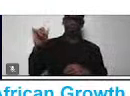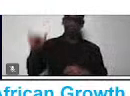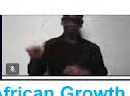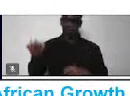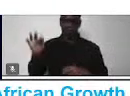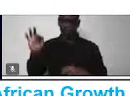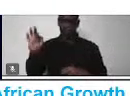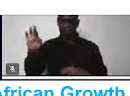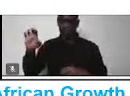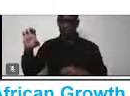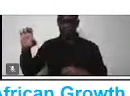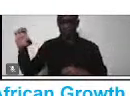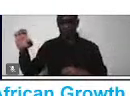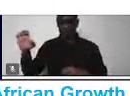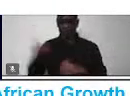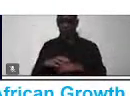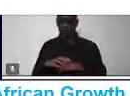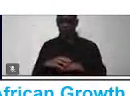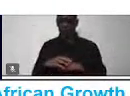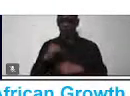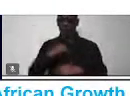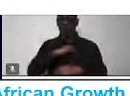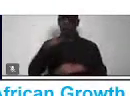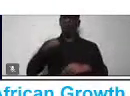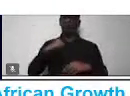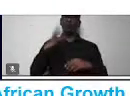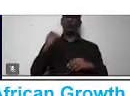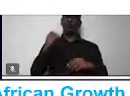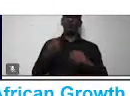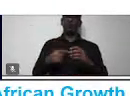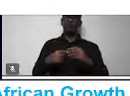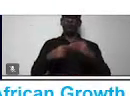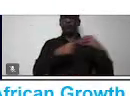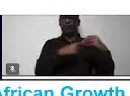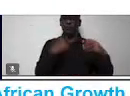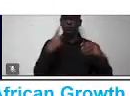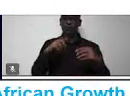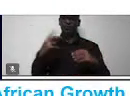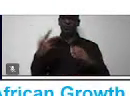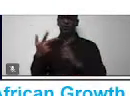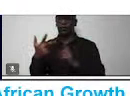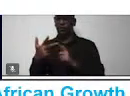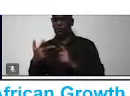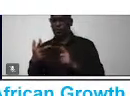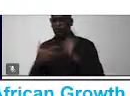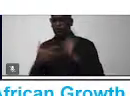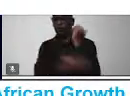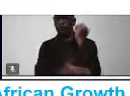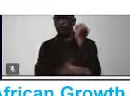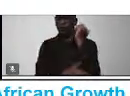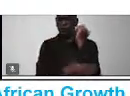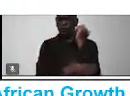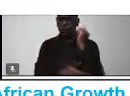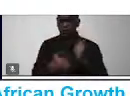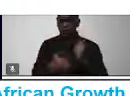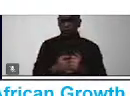There's a specific third country fabric provision which we don't have for textiles, which means we can't source,